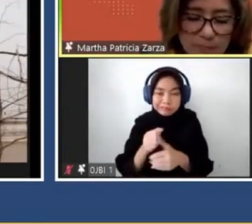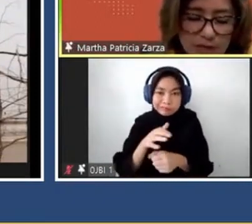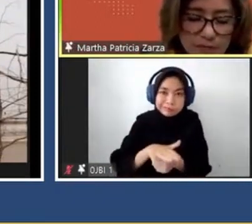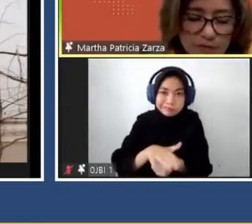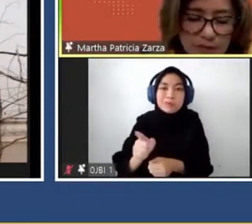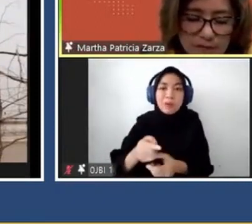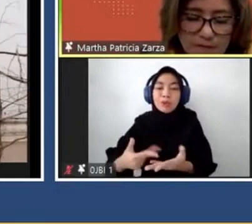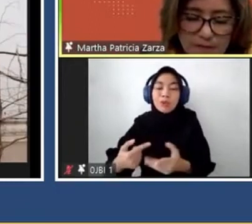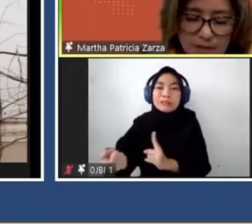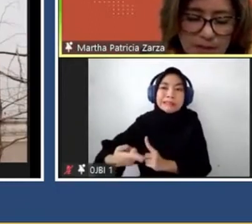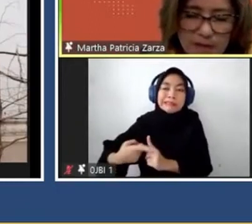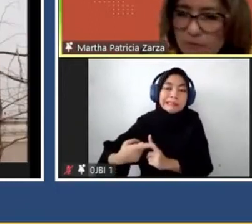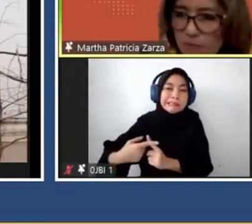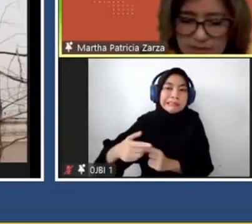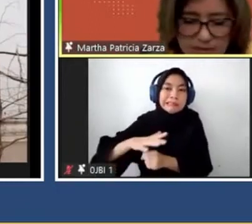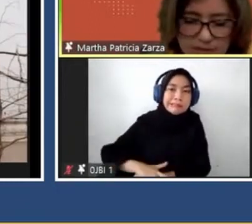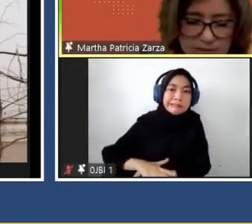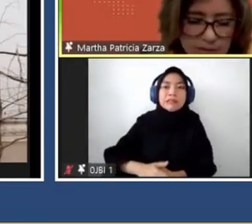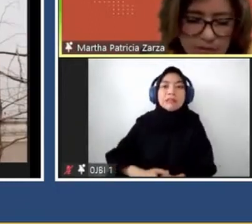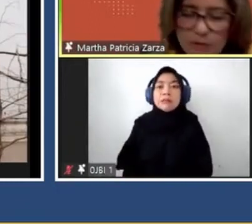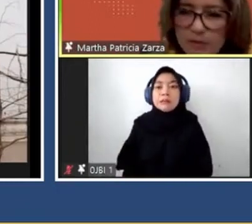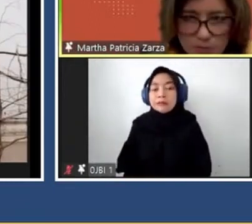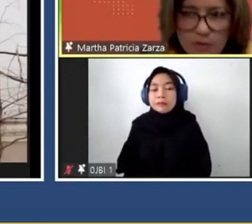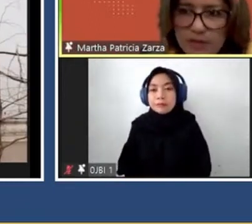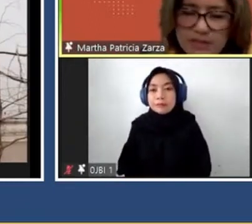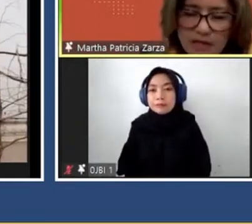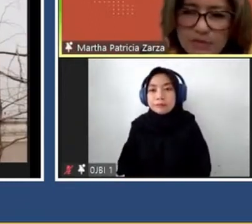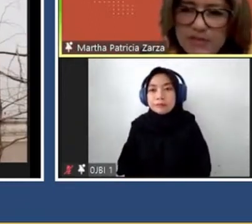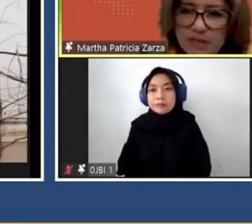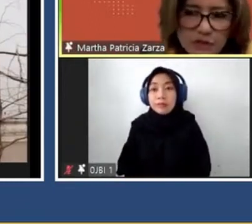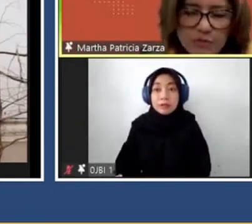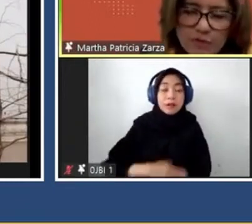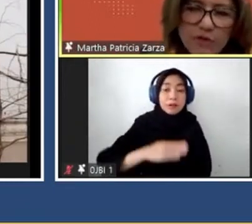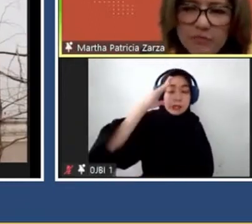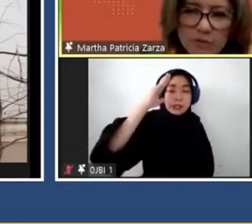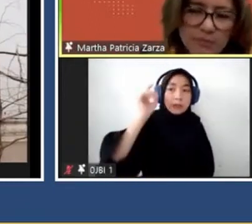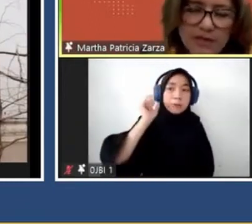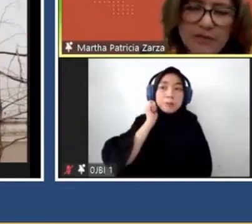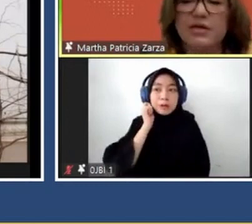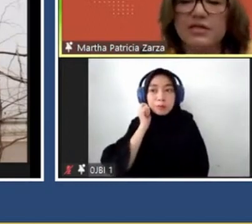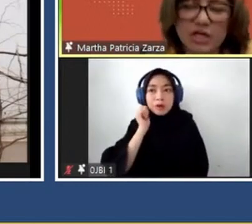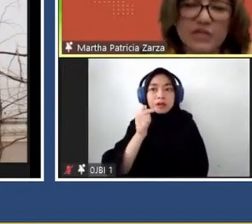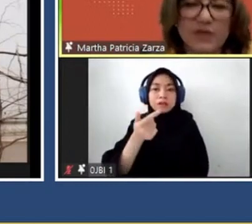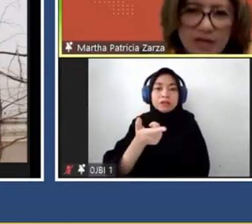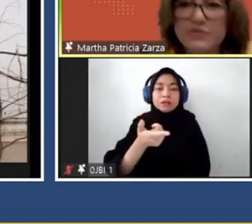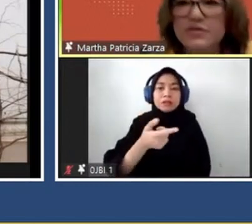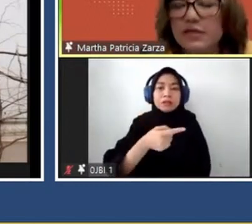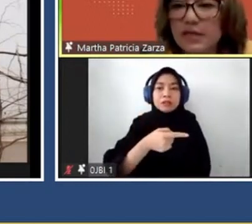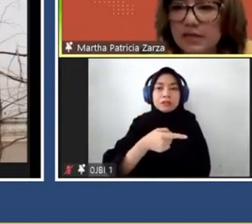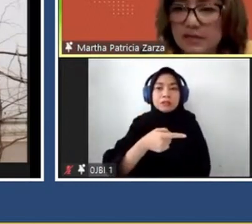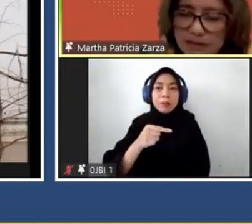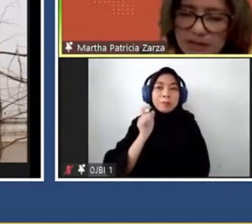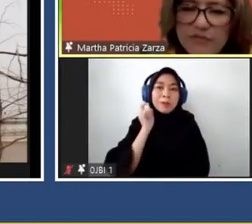information about the big inequalities between men and women. As I was telling you before, the women are the one in charge of the